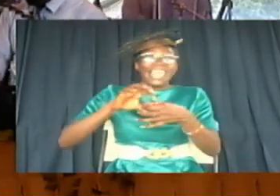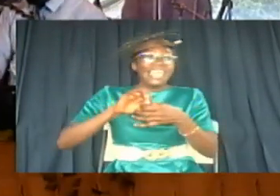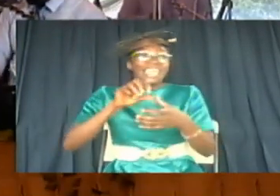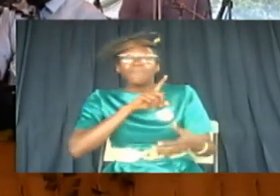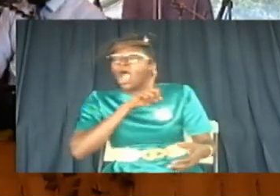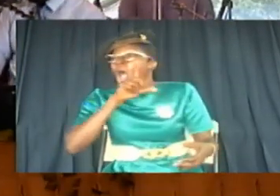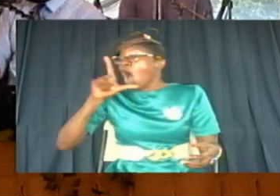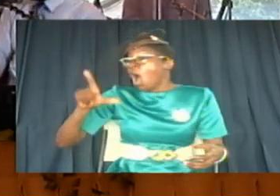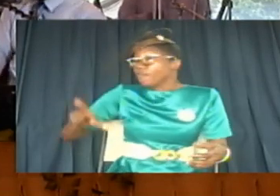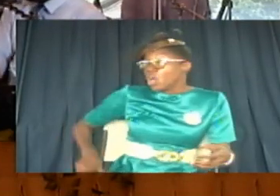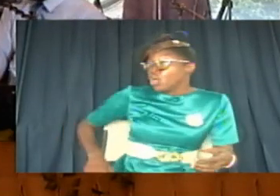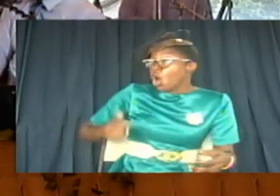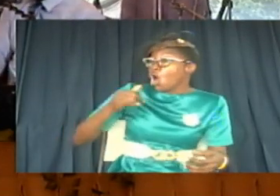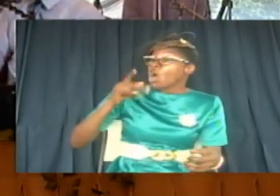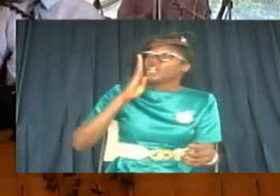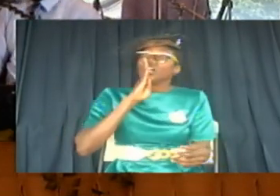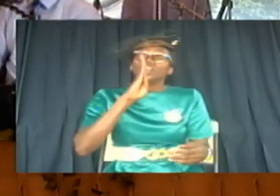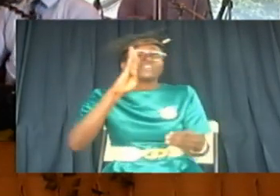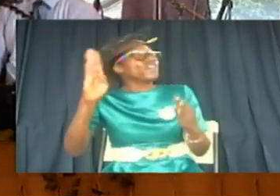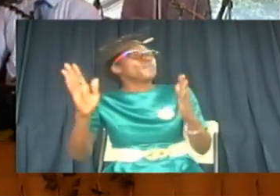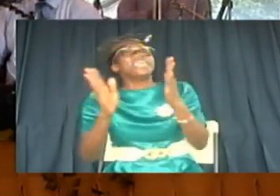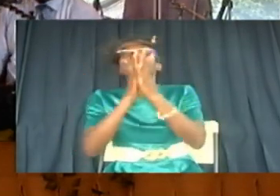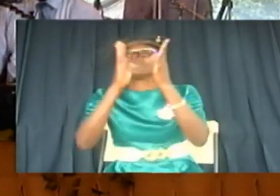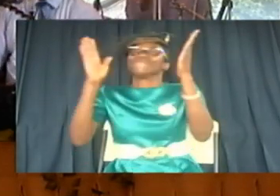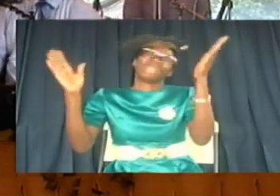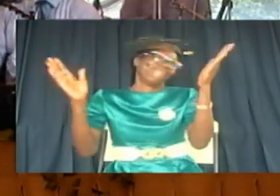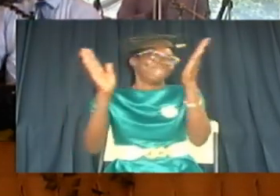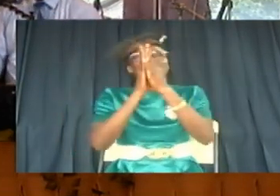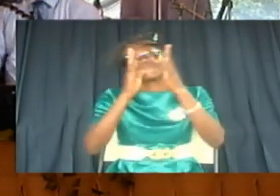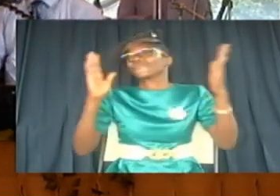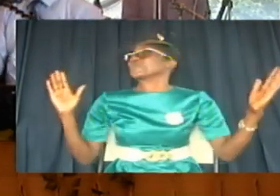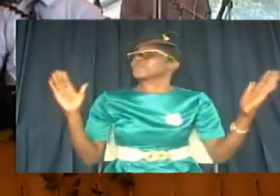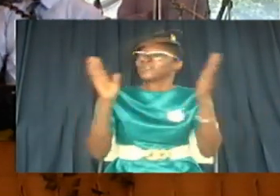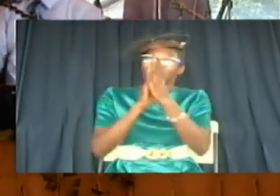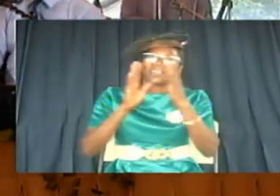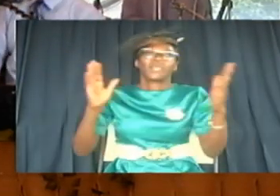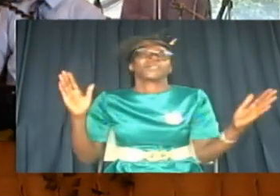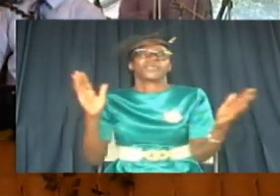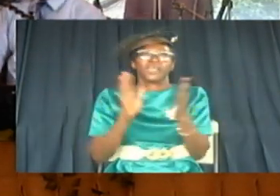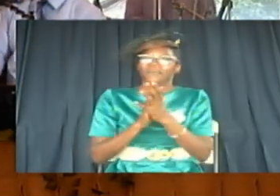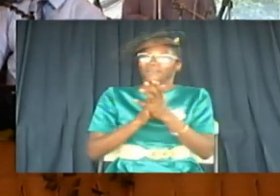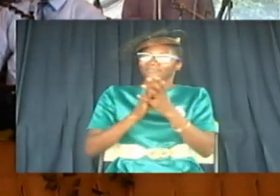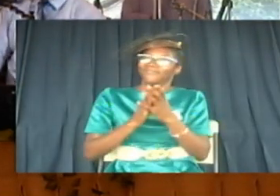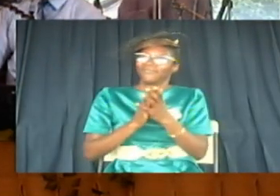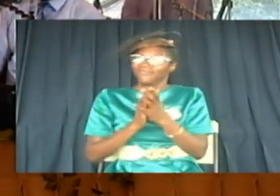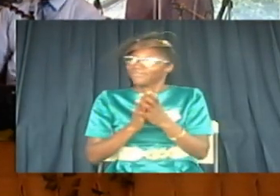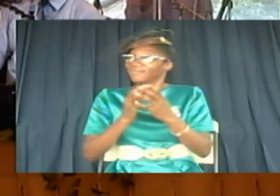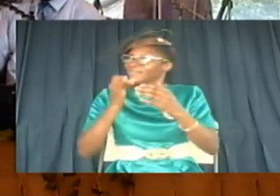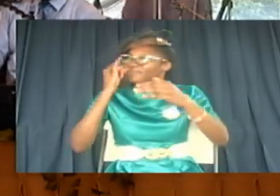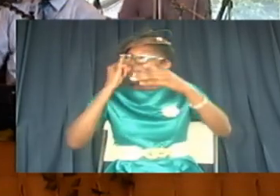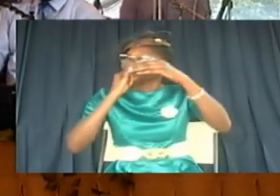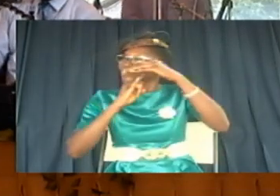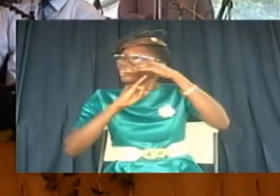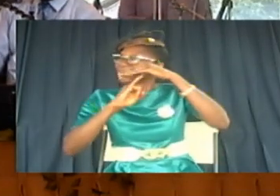name of the Lord is to be praised. Isaiah saw the Lord.